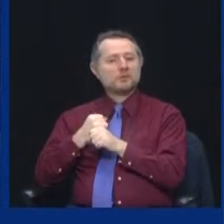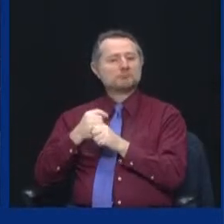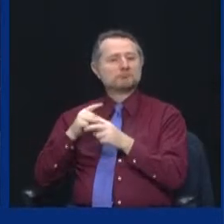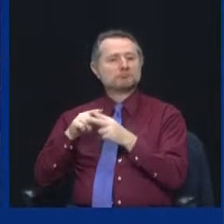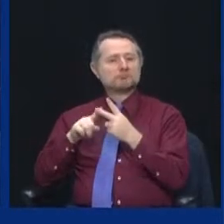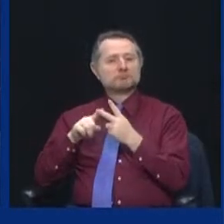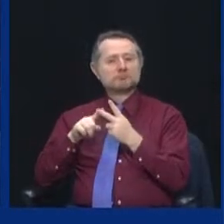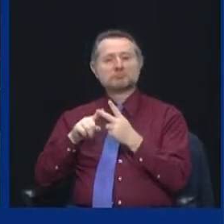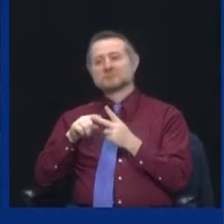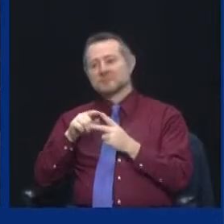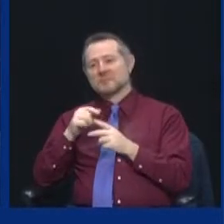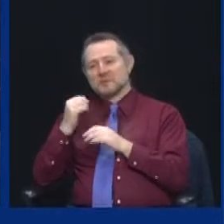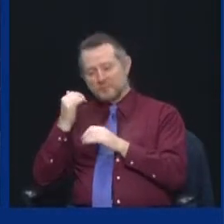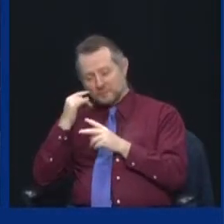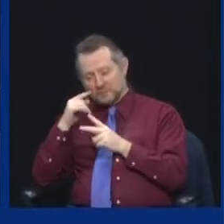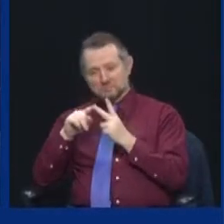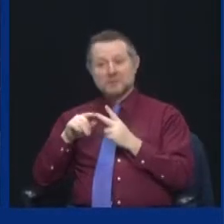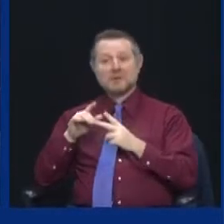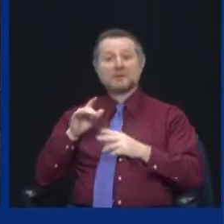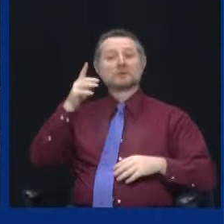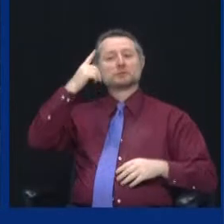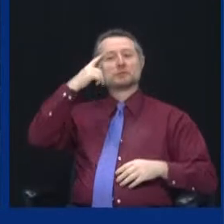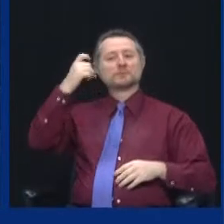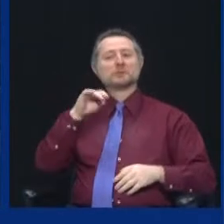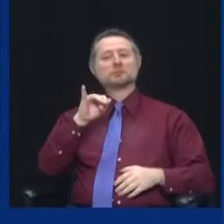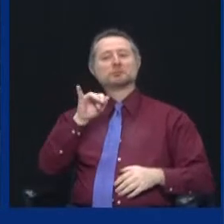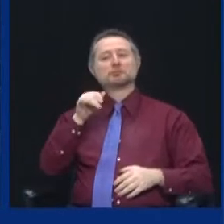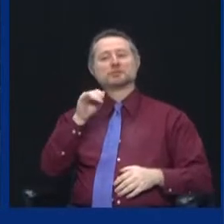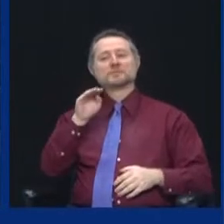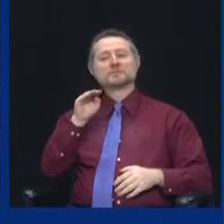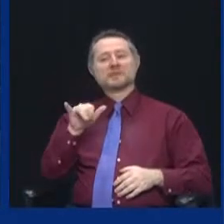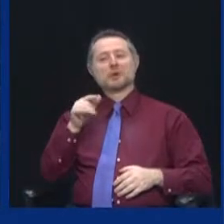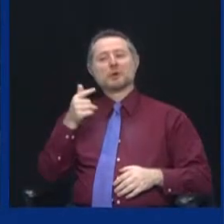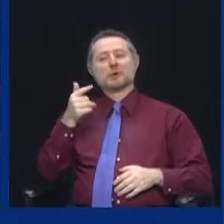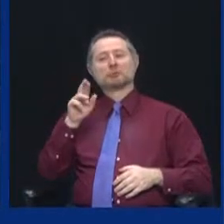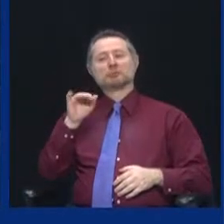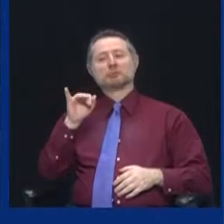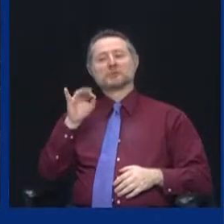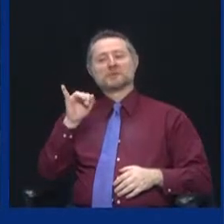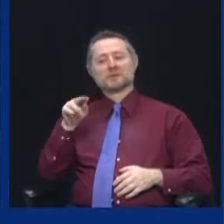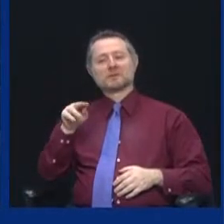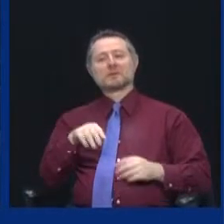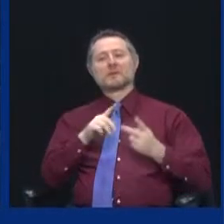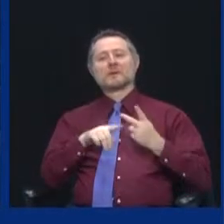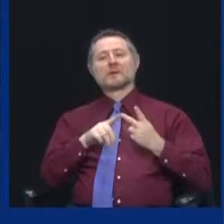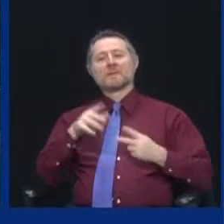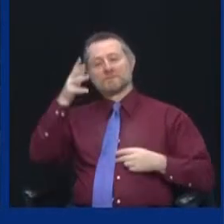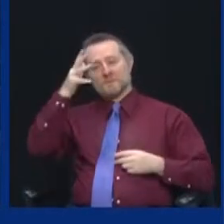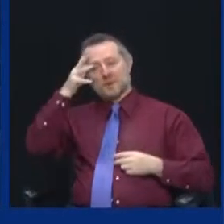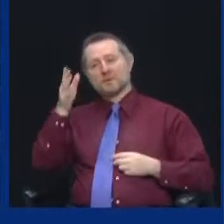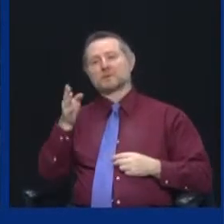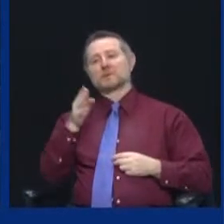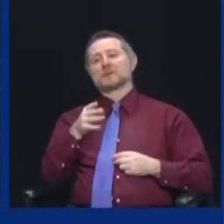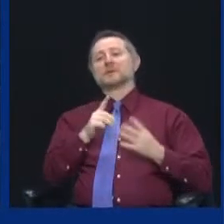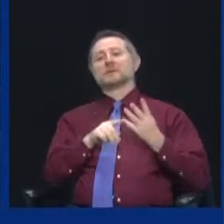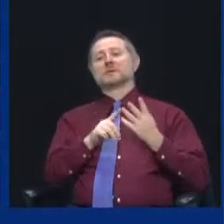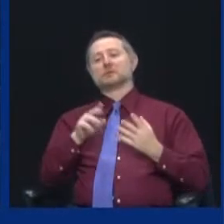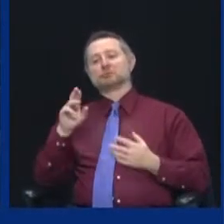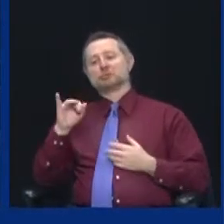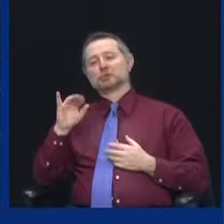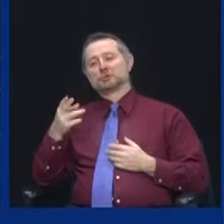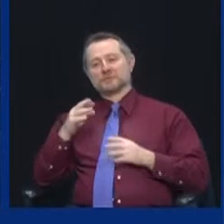And they had a dream. Jimmy Griffin, my father, the Rich family, that they would